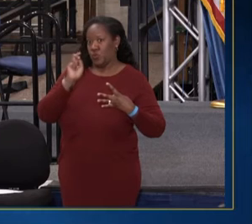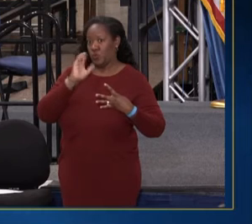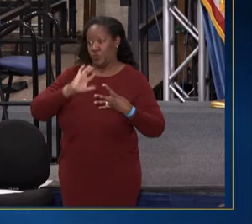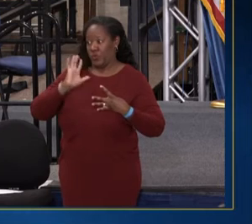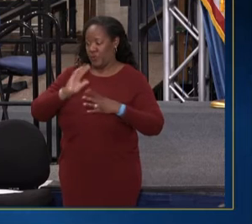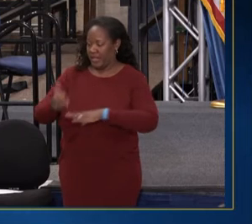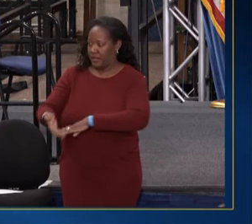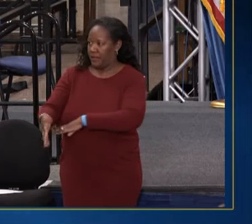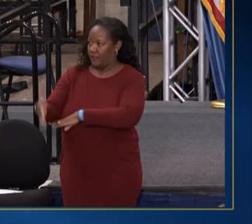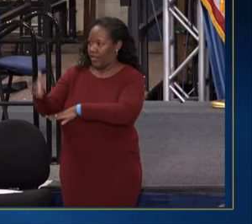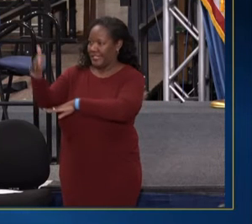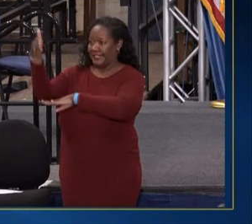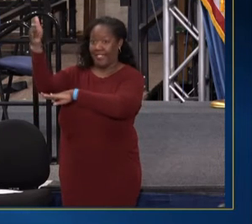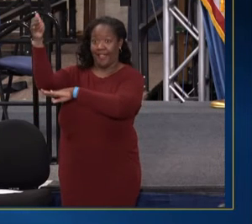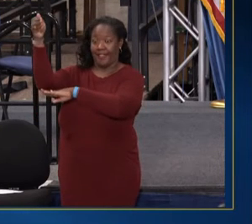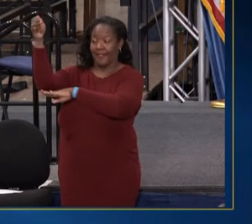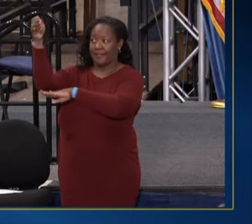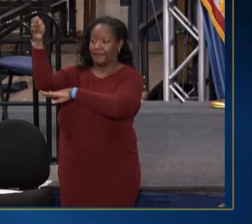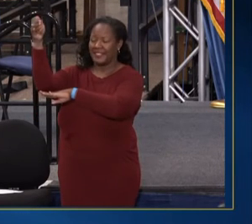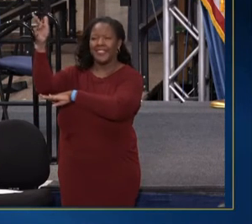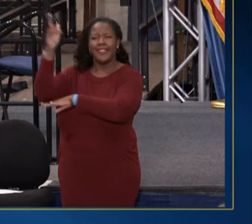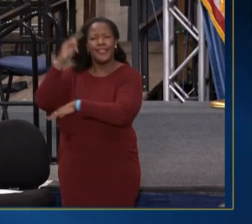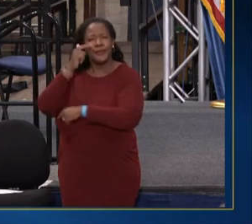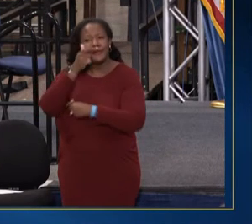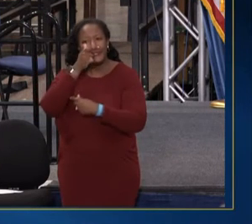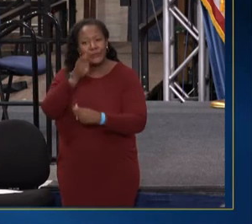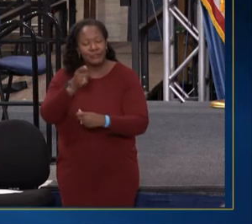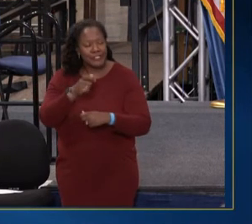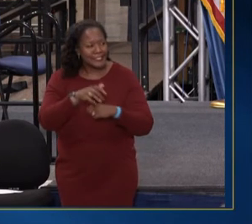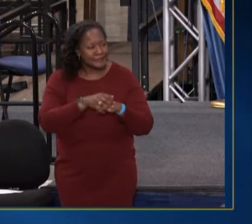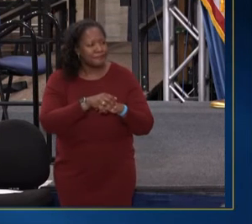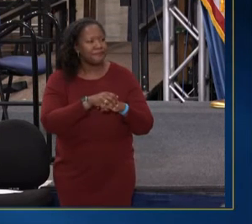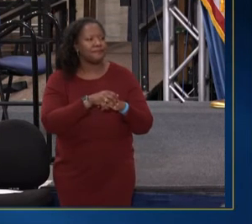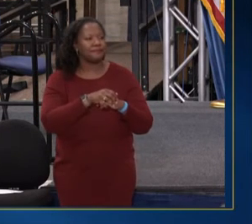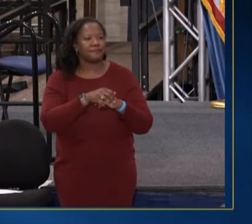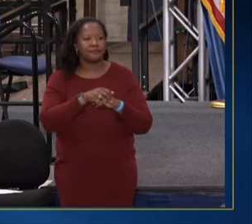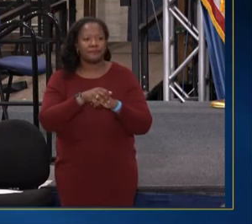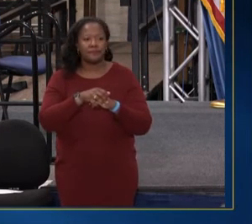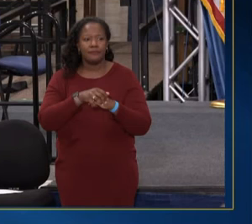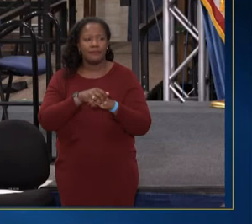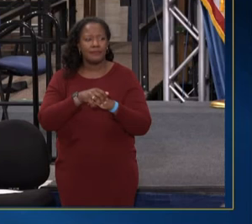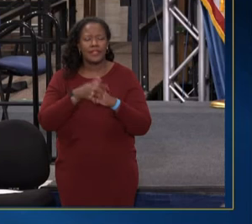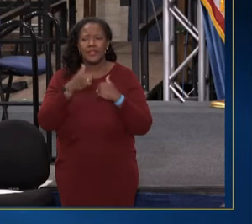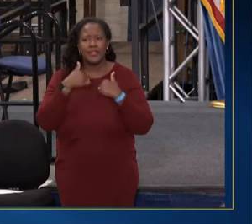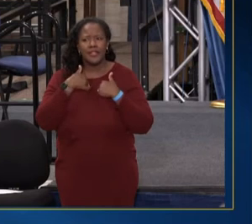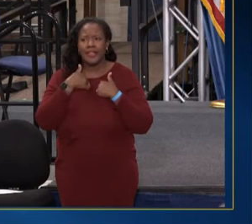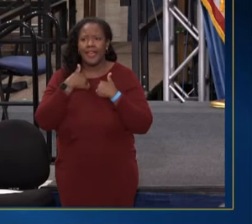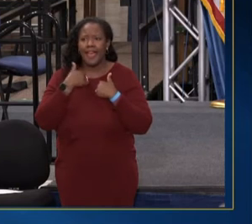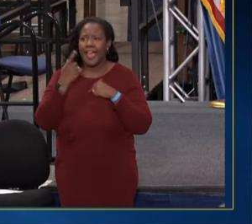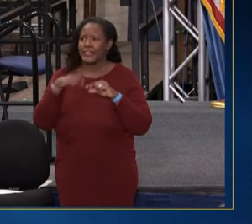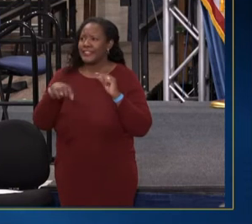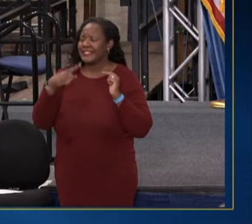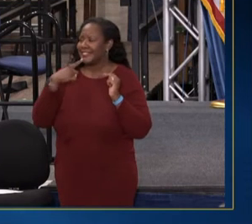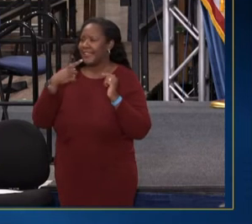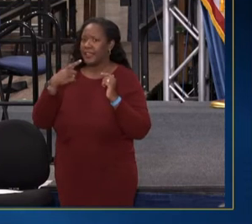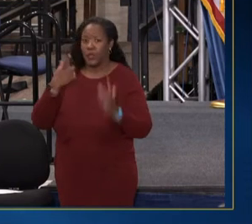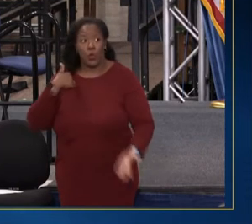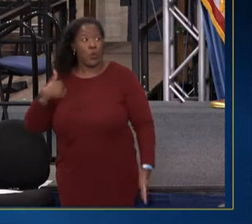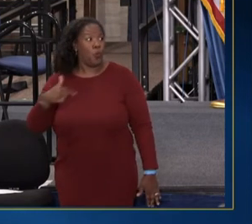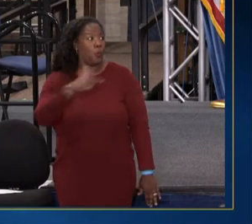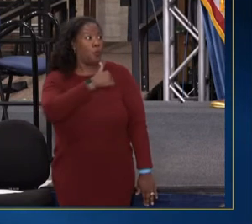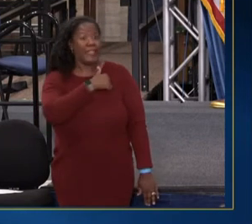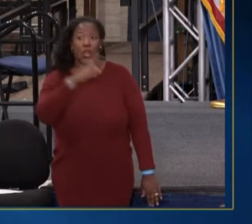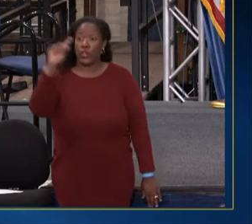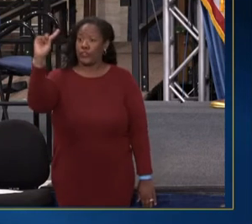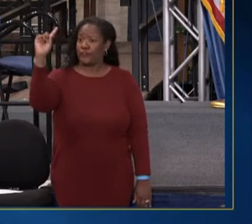it was interesting that in such a short order of time, I was no longer able to say we are the first and